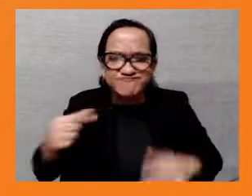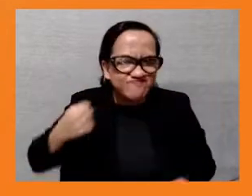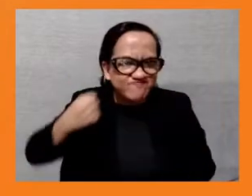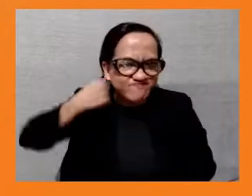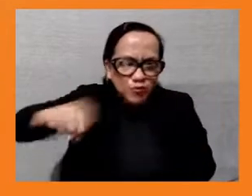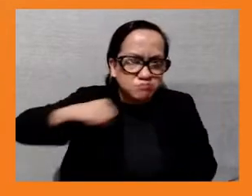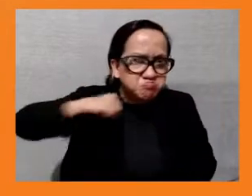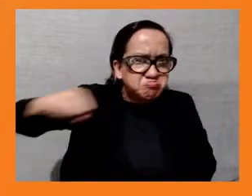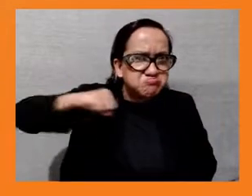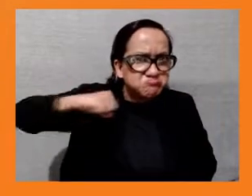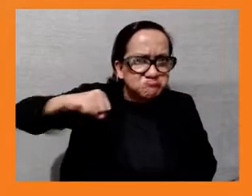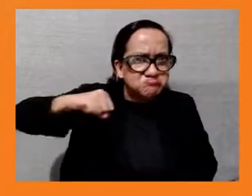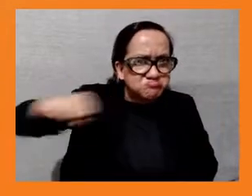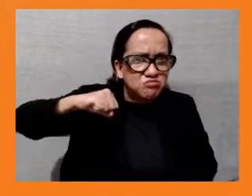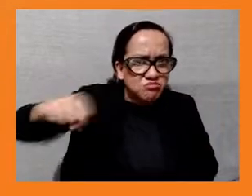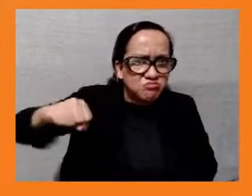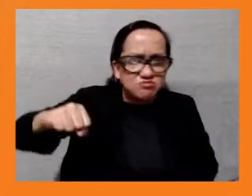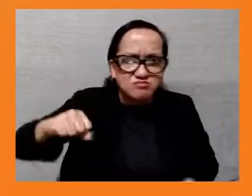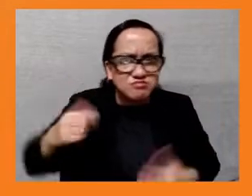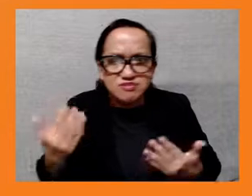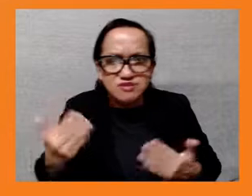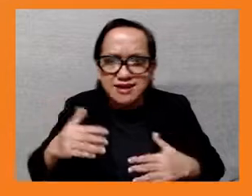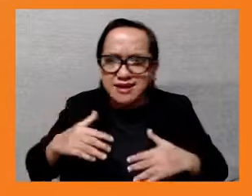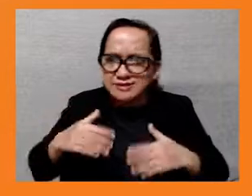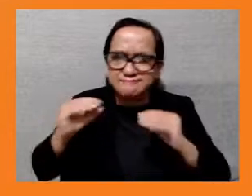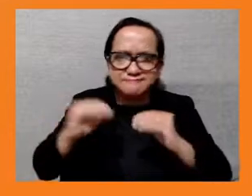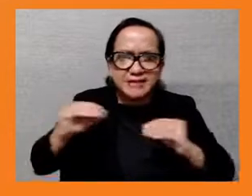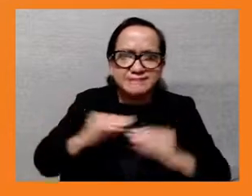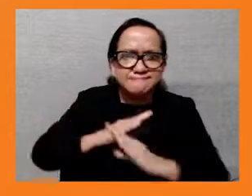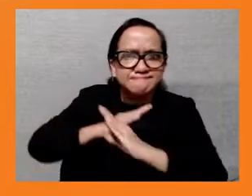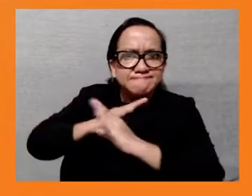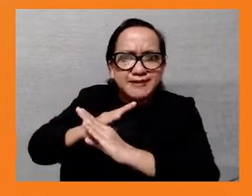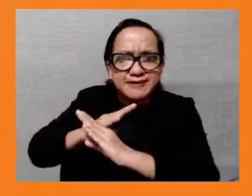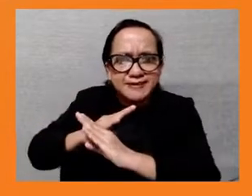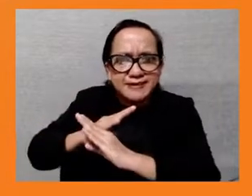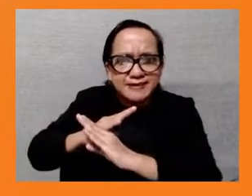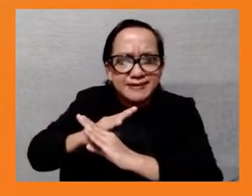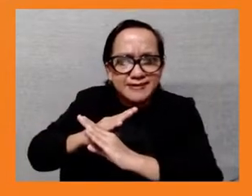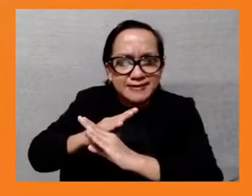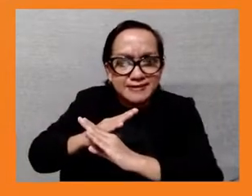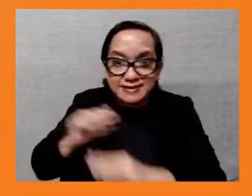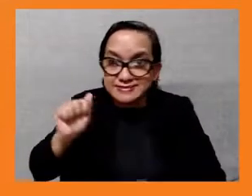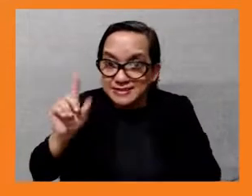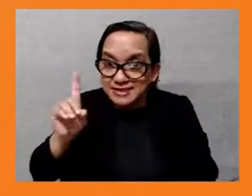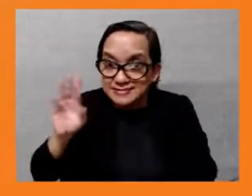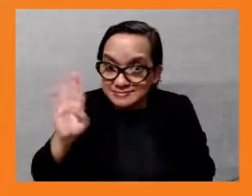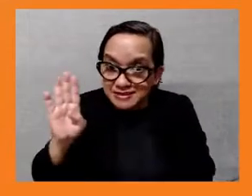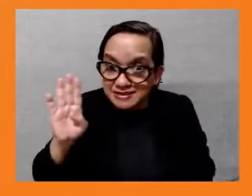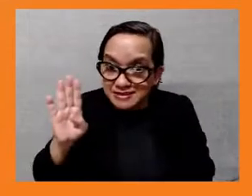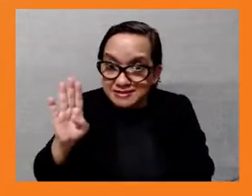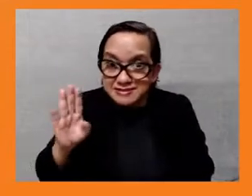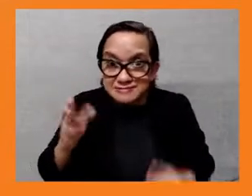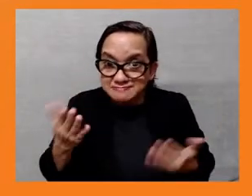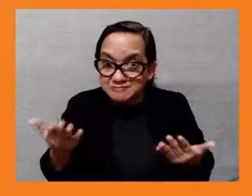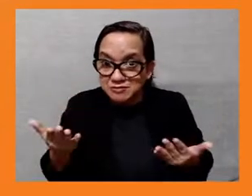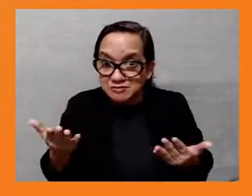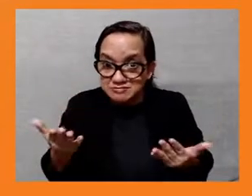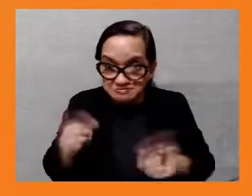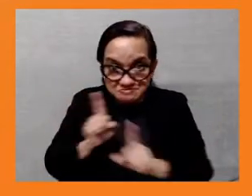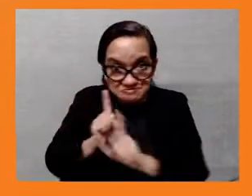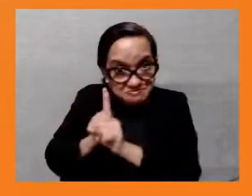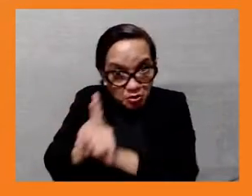them. So this is something that we need to address systematically. Last point I'll come... If you want to jump in, I was going to mention